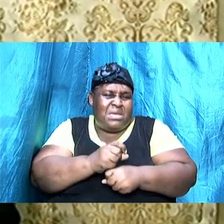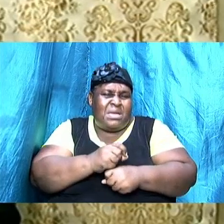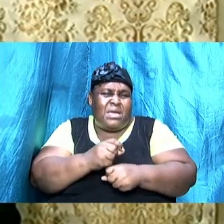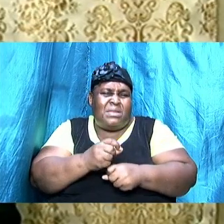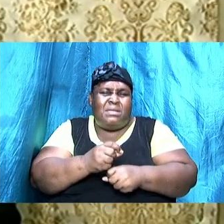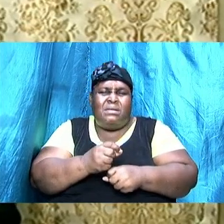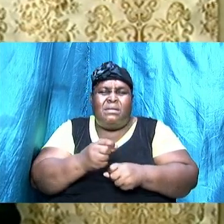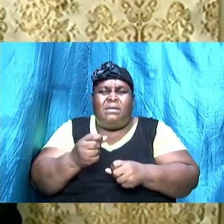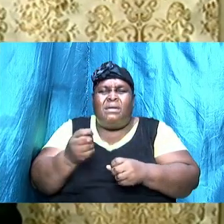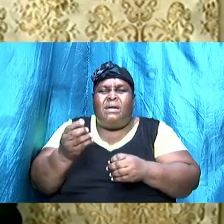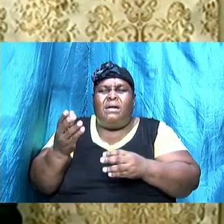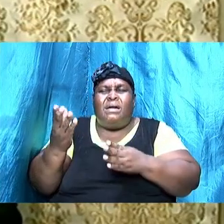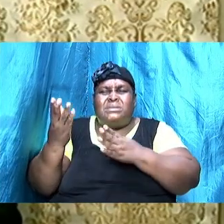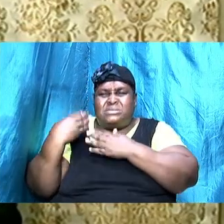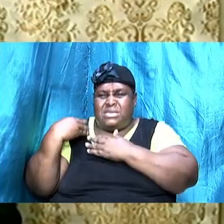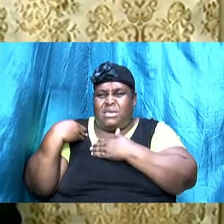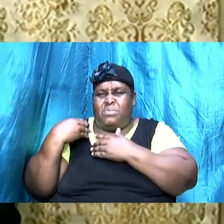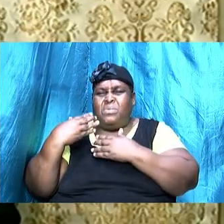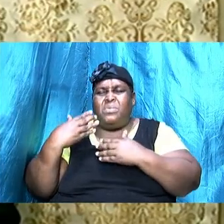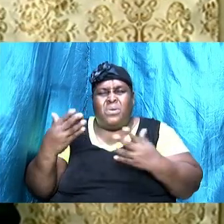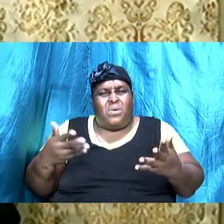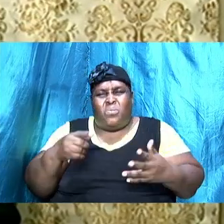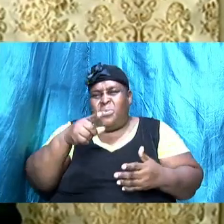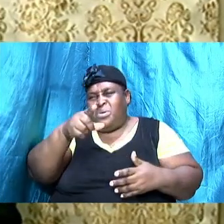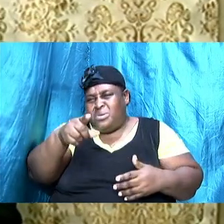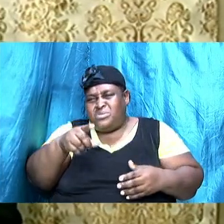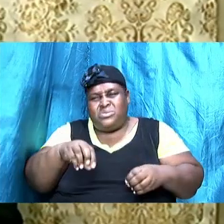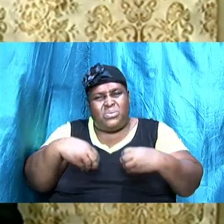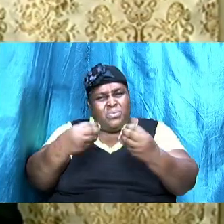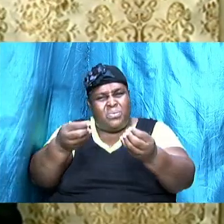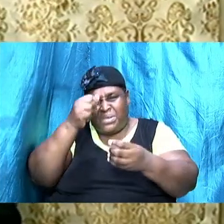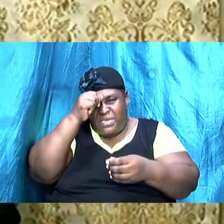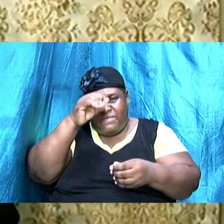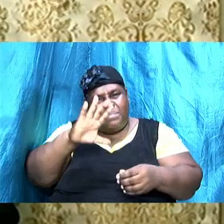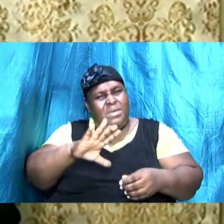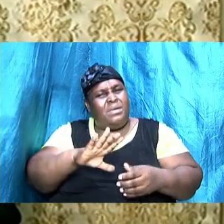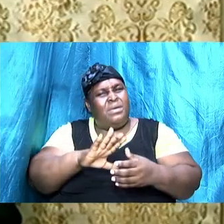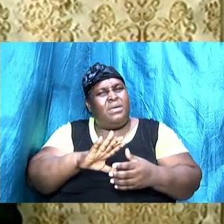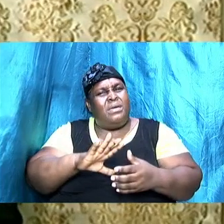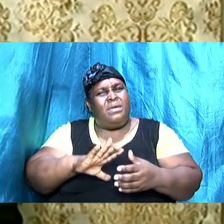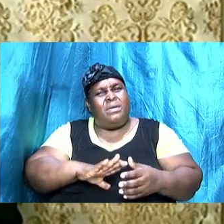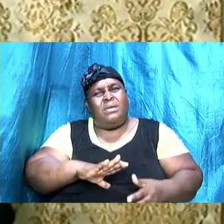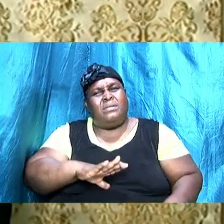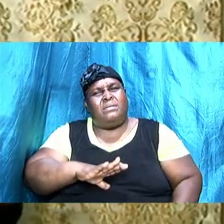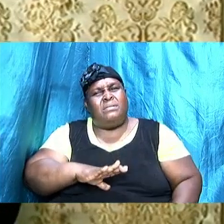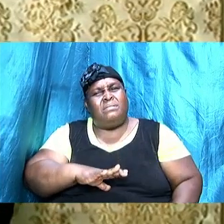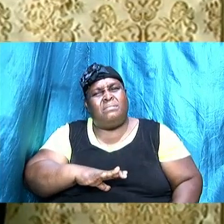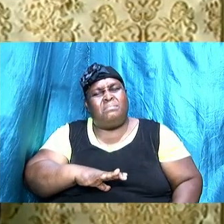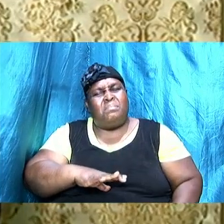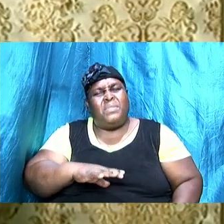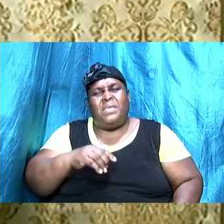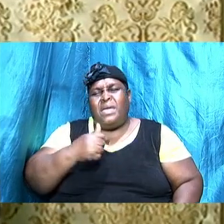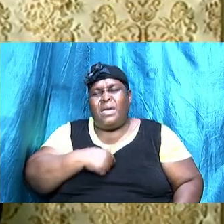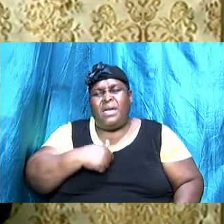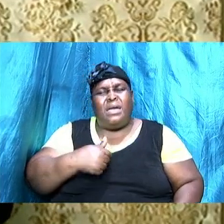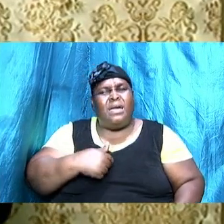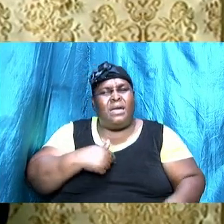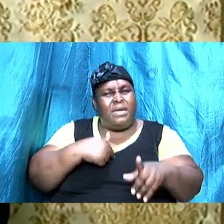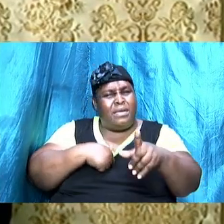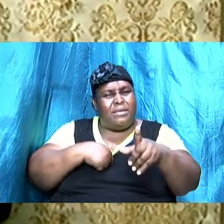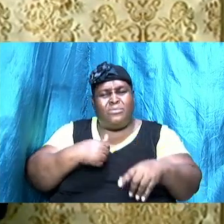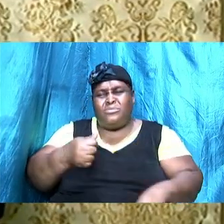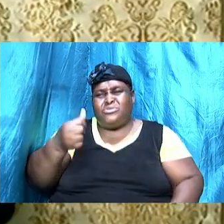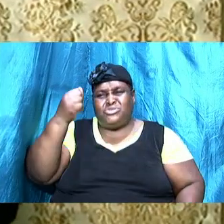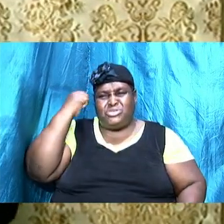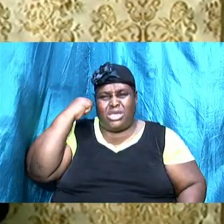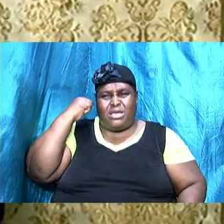what you give. And that is a wrong concept. And I reject that. And any man that believes